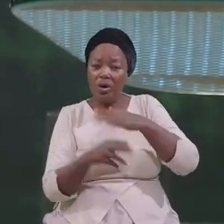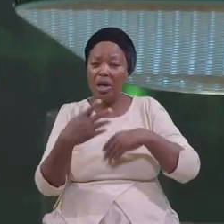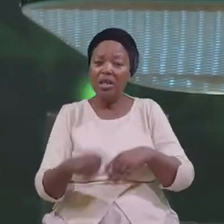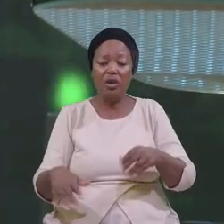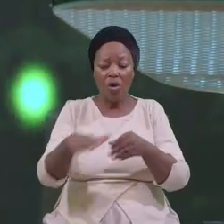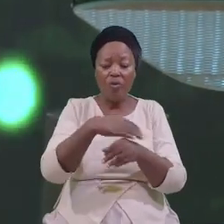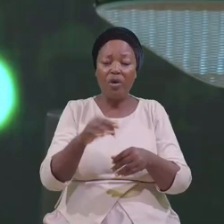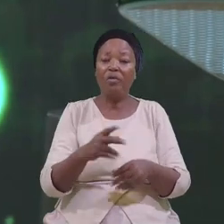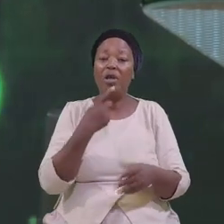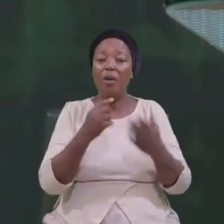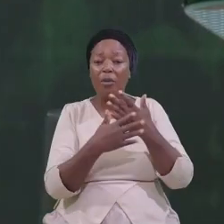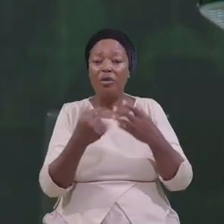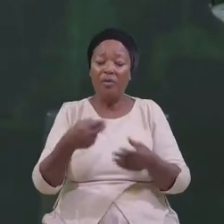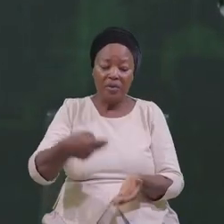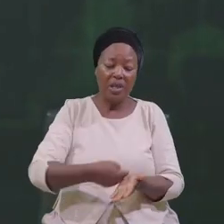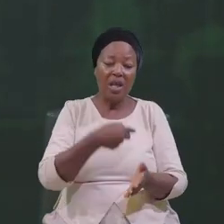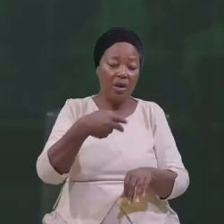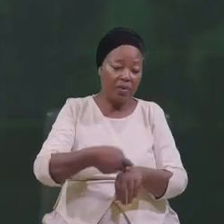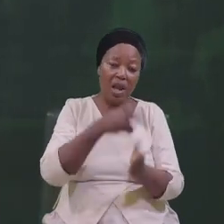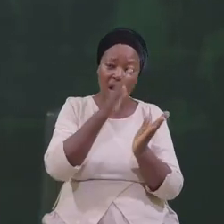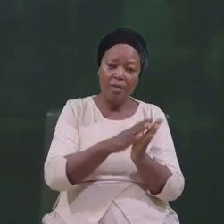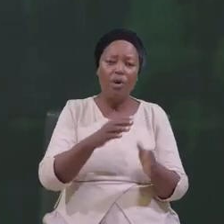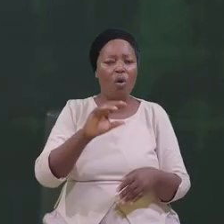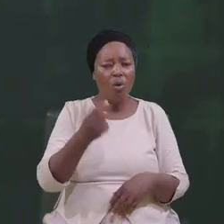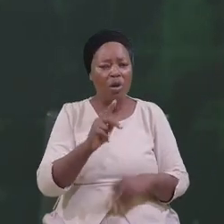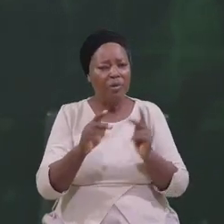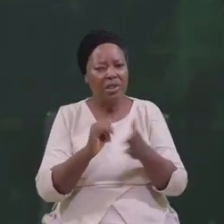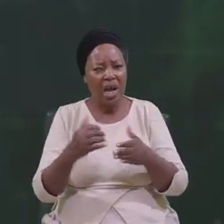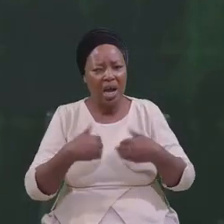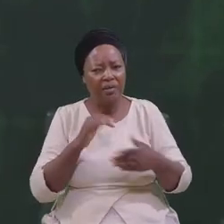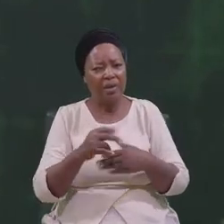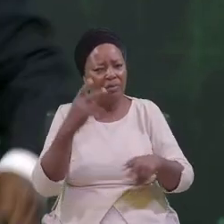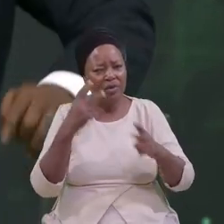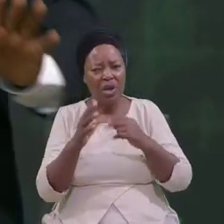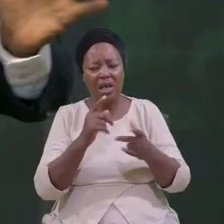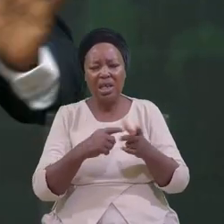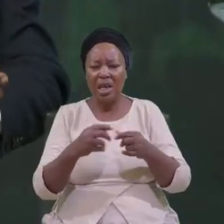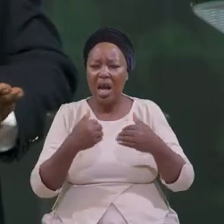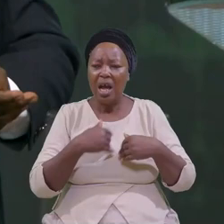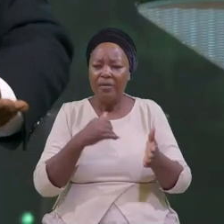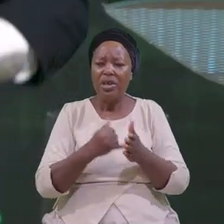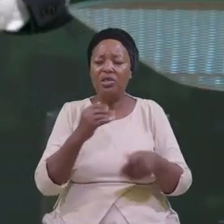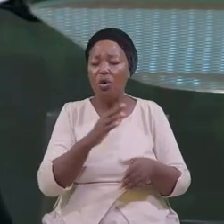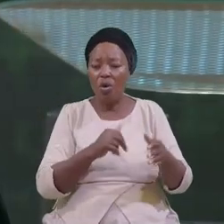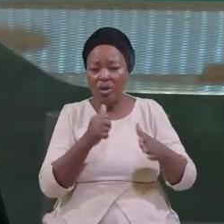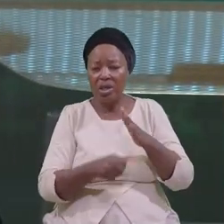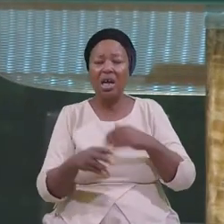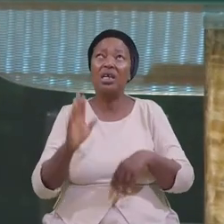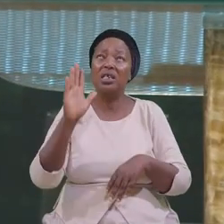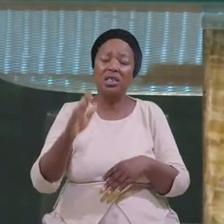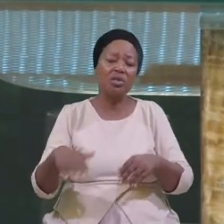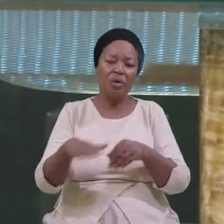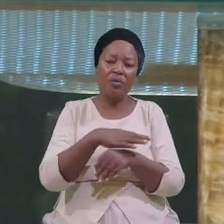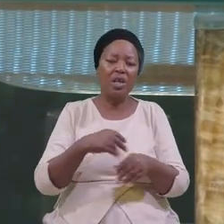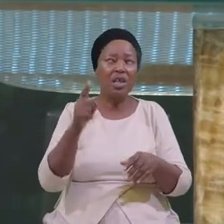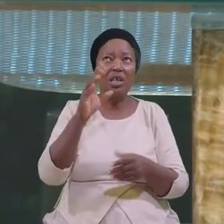Lamb, they're the only people that have this provision under his covering. He that dwelleth in the secret place